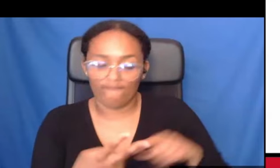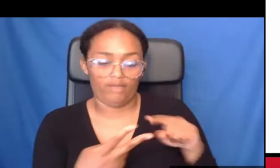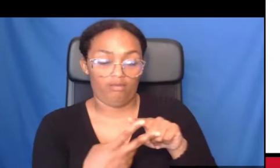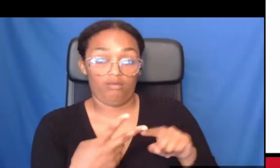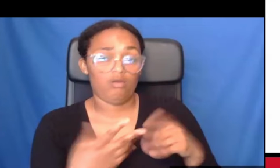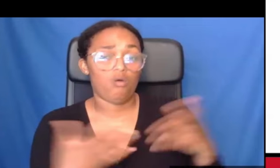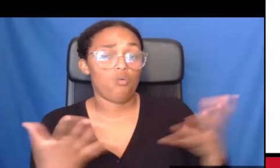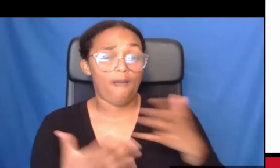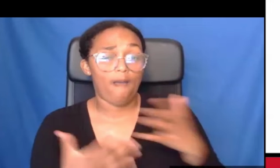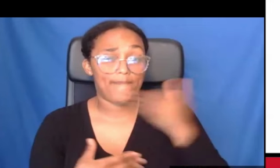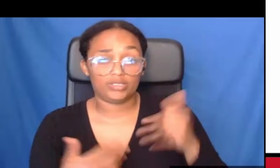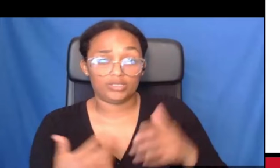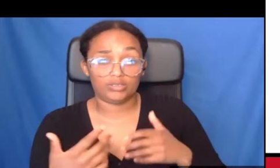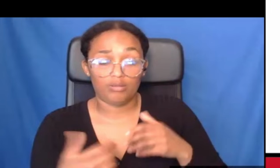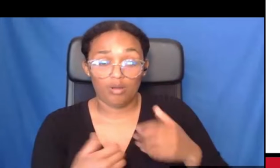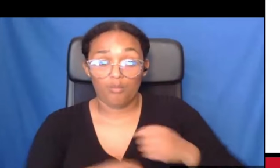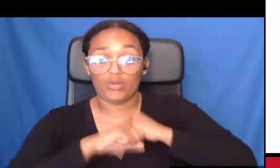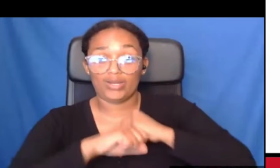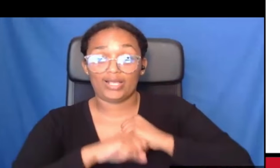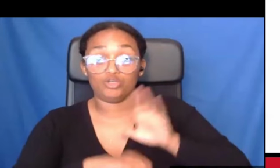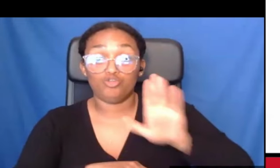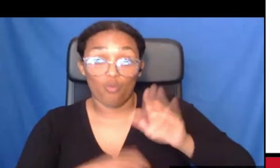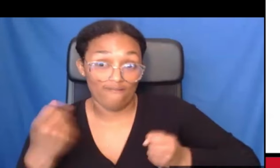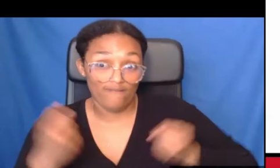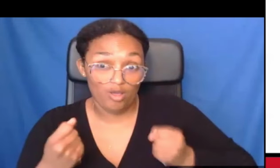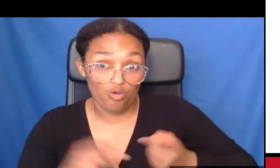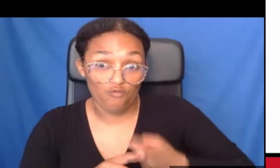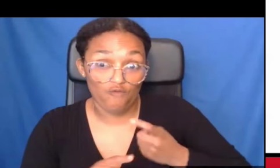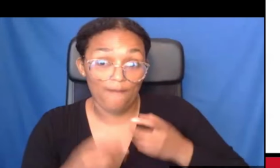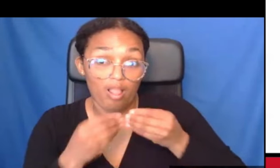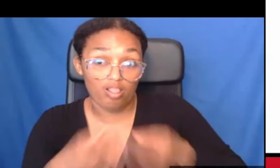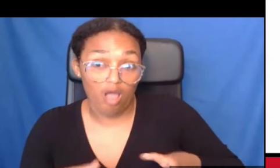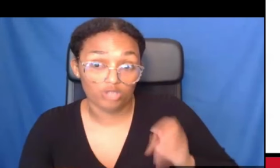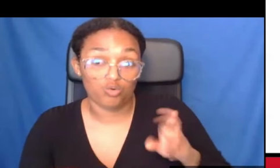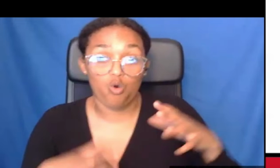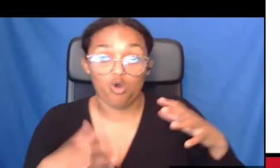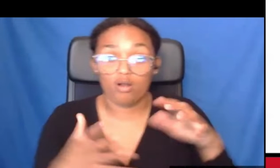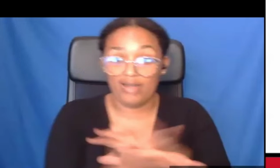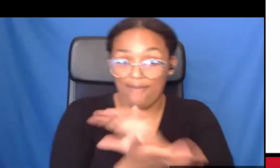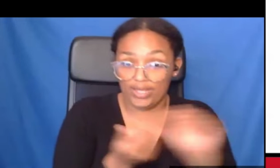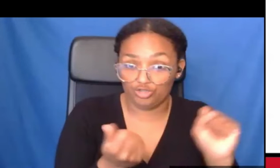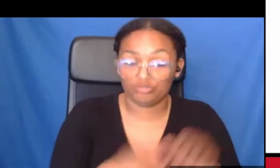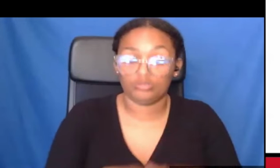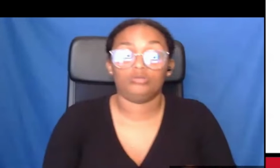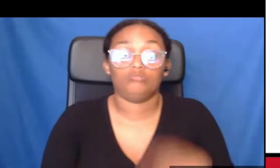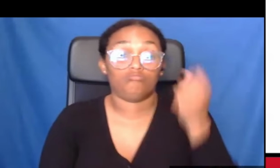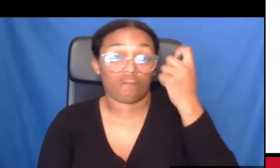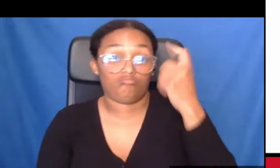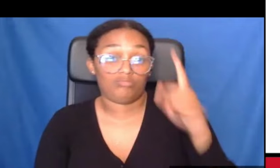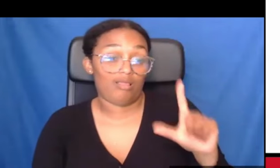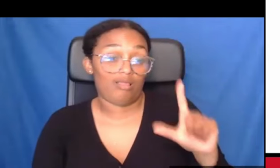your vehicle from losses and damage. So liability, that's going to protect